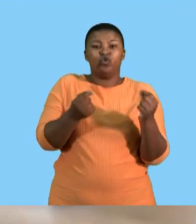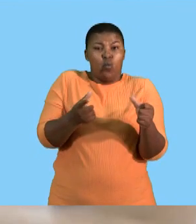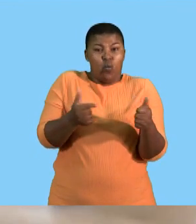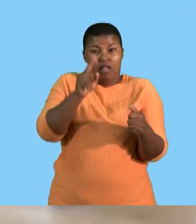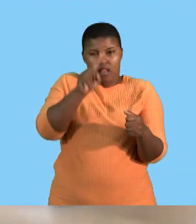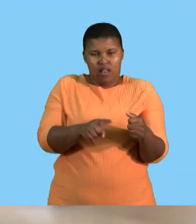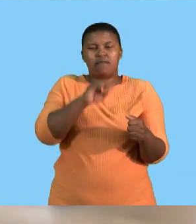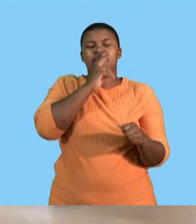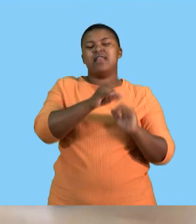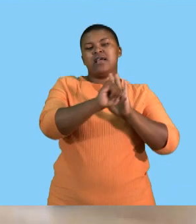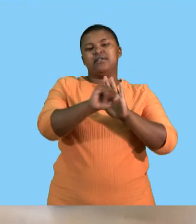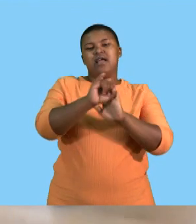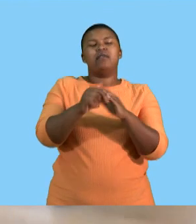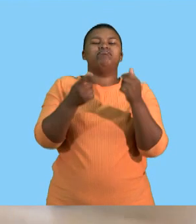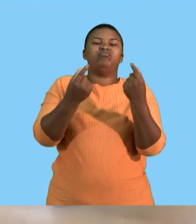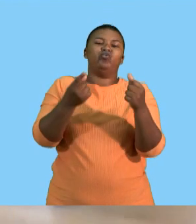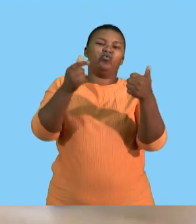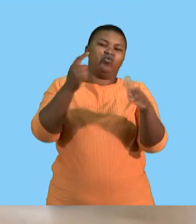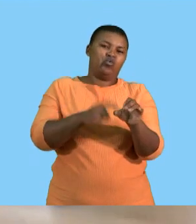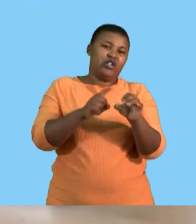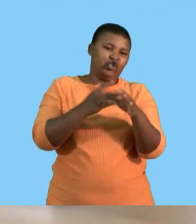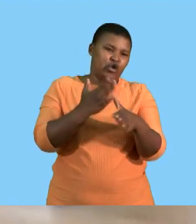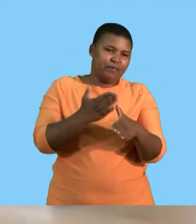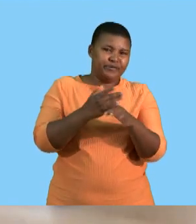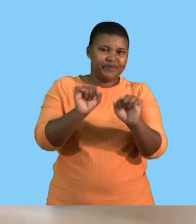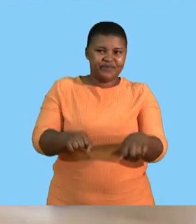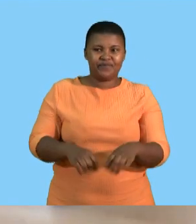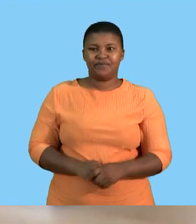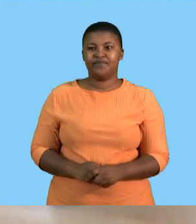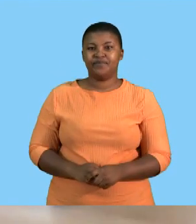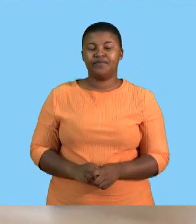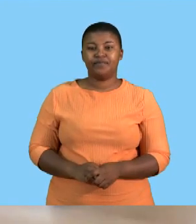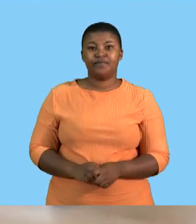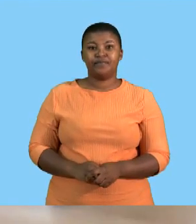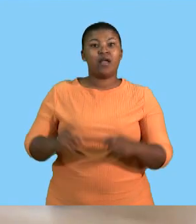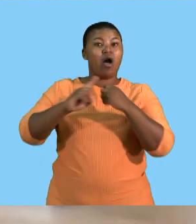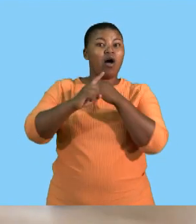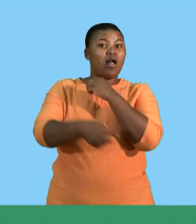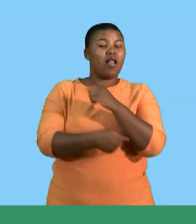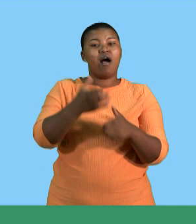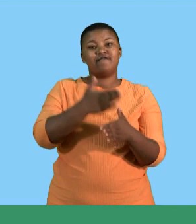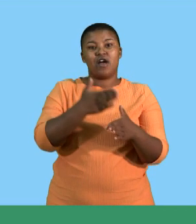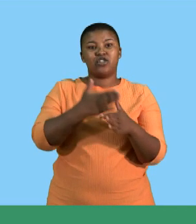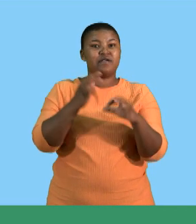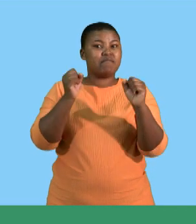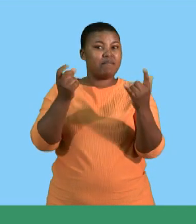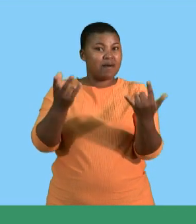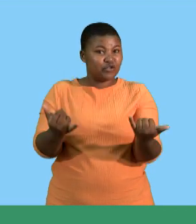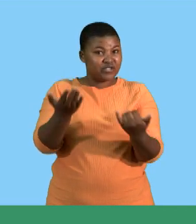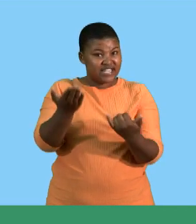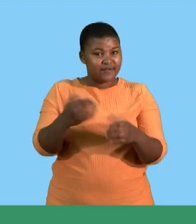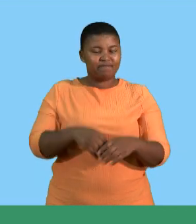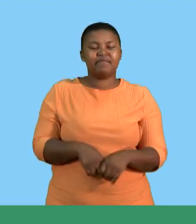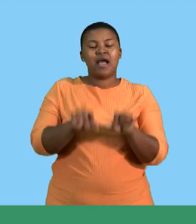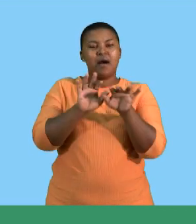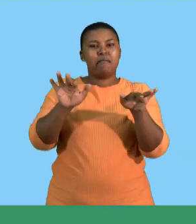an indicator that they are doing a quality job. Our last function we are addressing today is then our